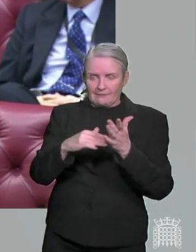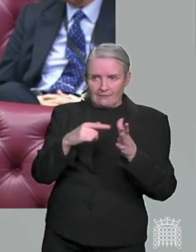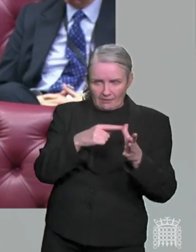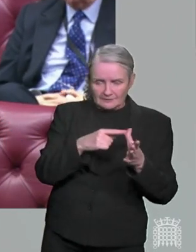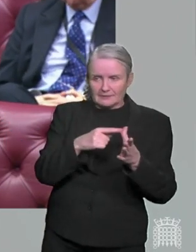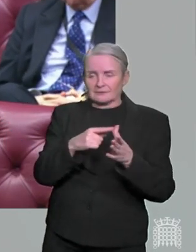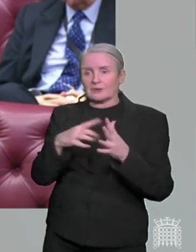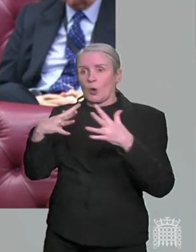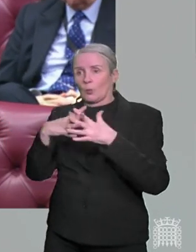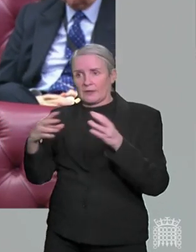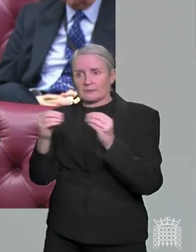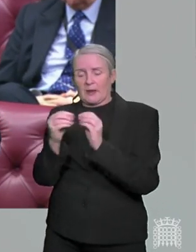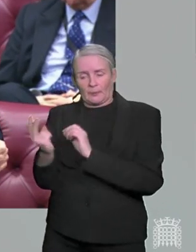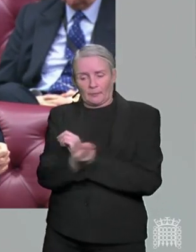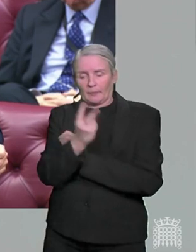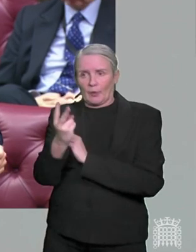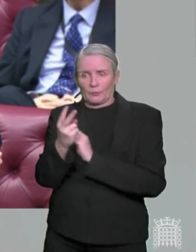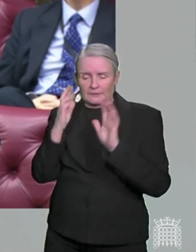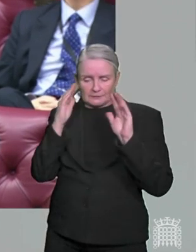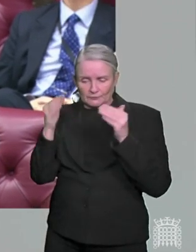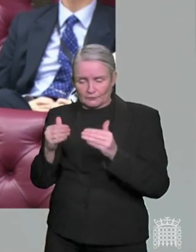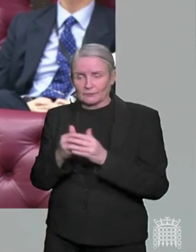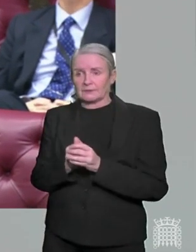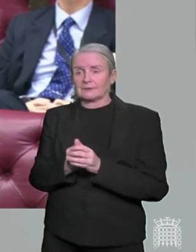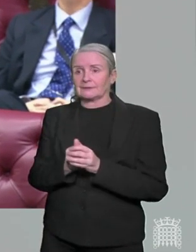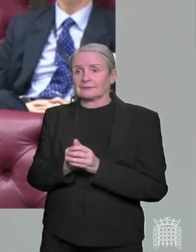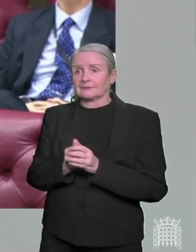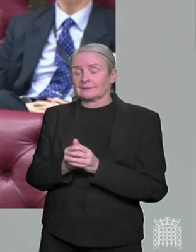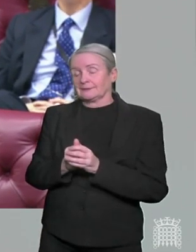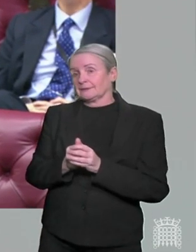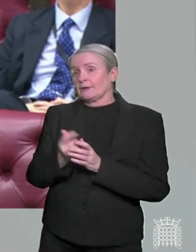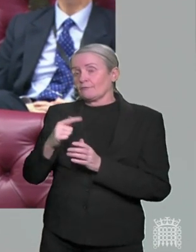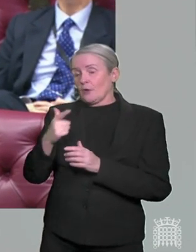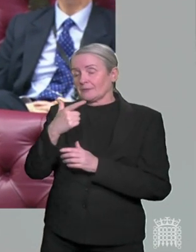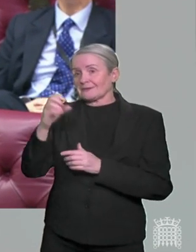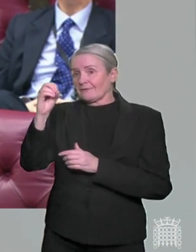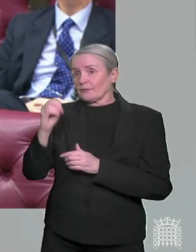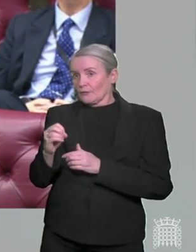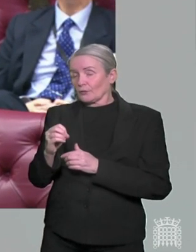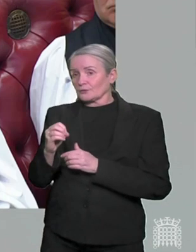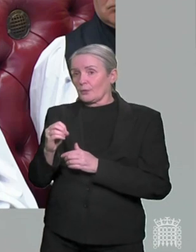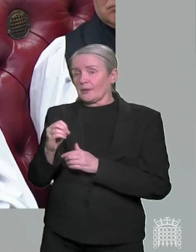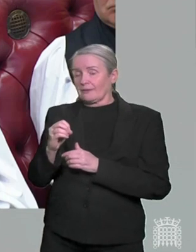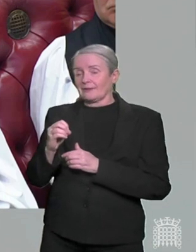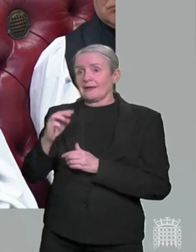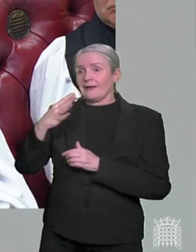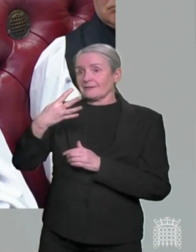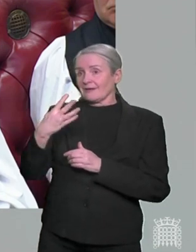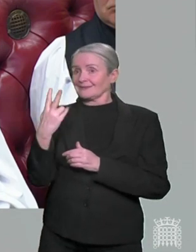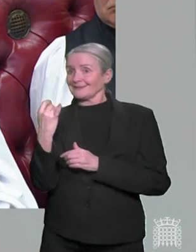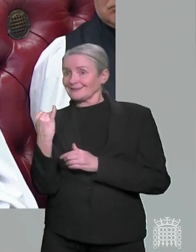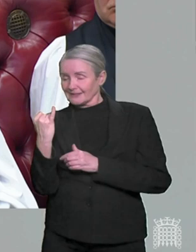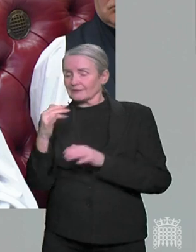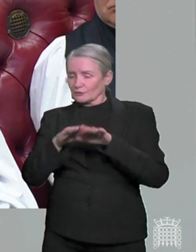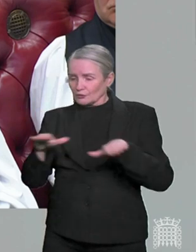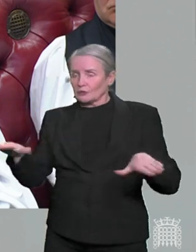is a chilling statistic that since the 7th of October, 96 Palestinian children have been killed in the West Bank. There have been a series